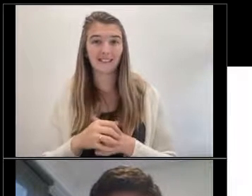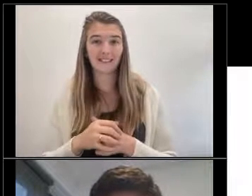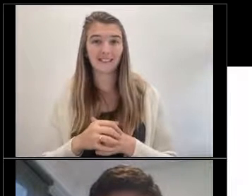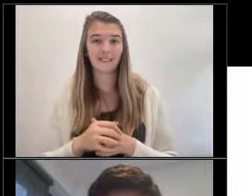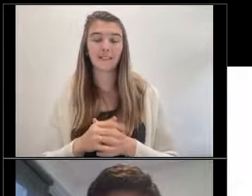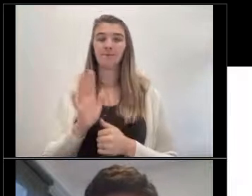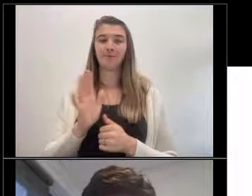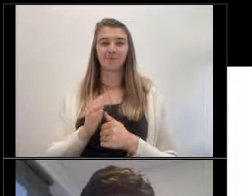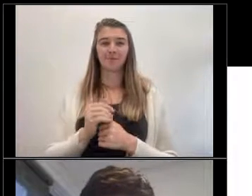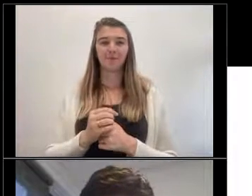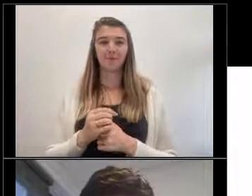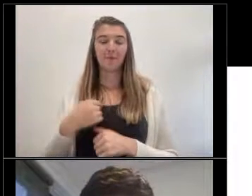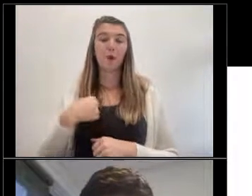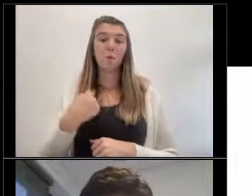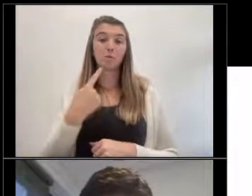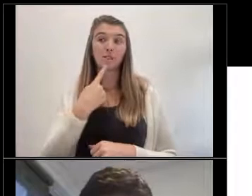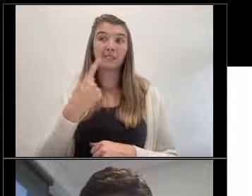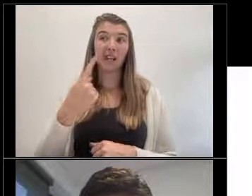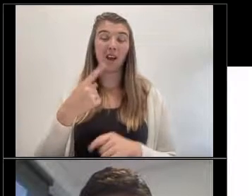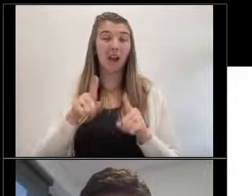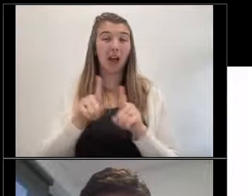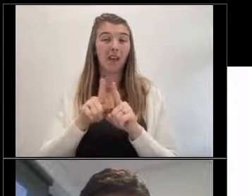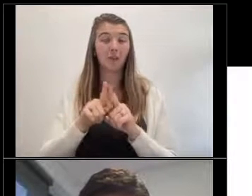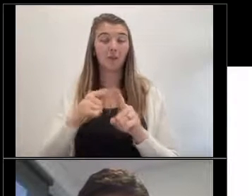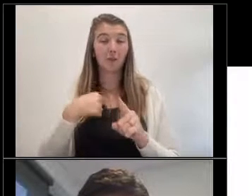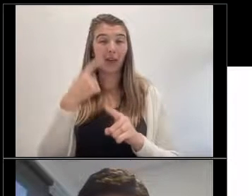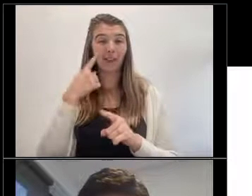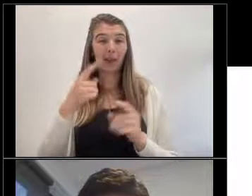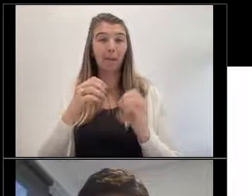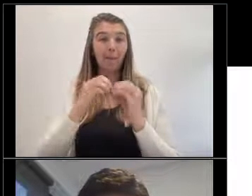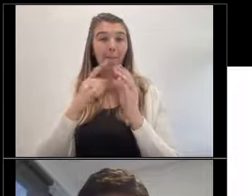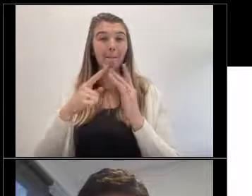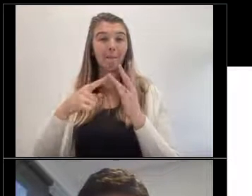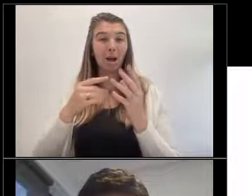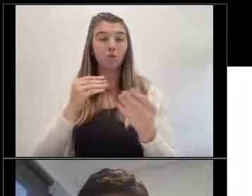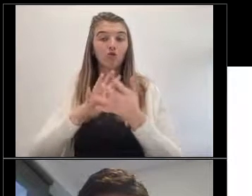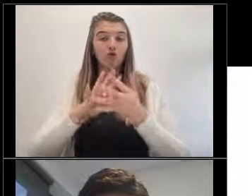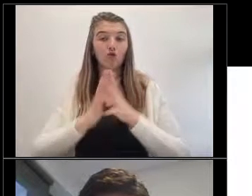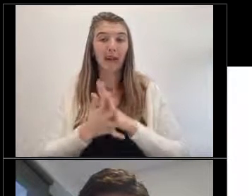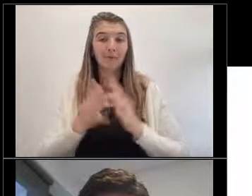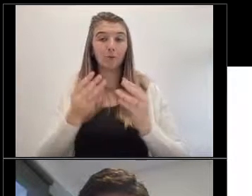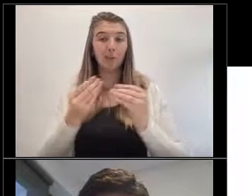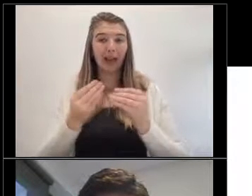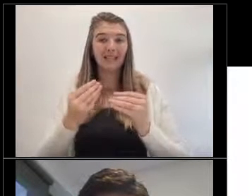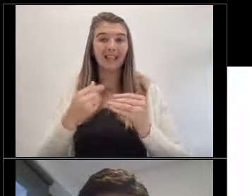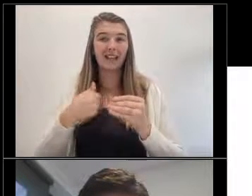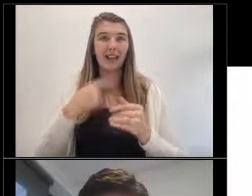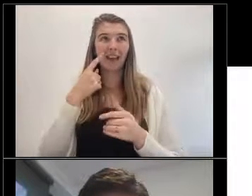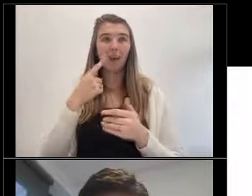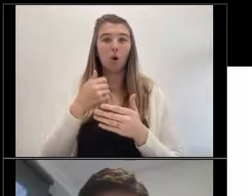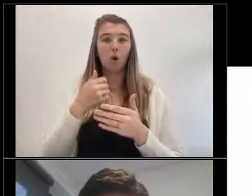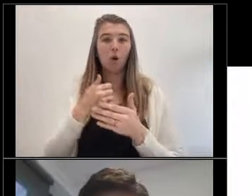that also often biodegradable plastic is combined with conventional plastics still. So